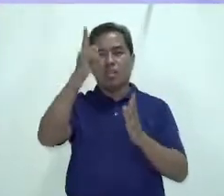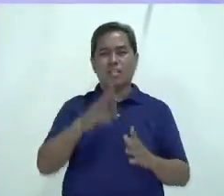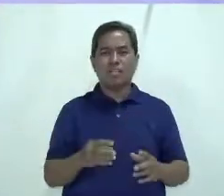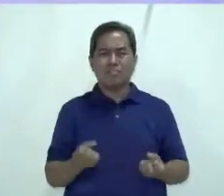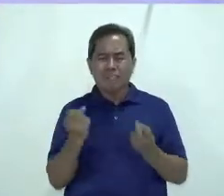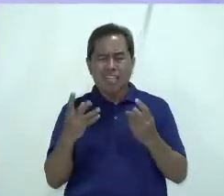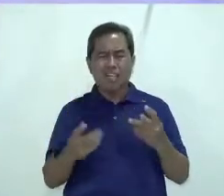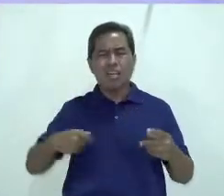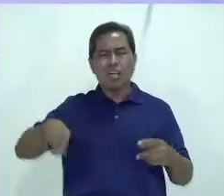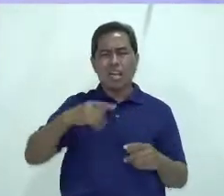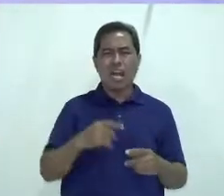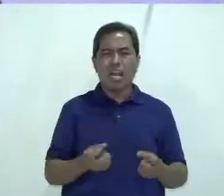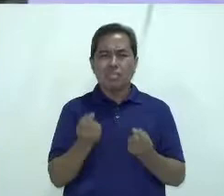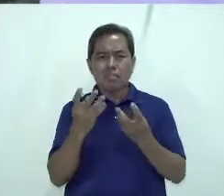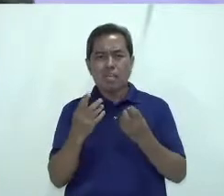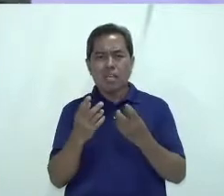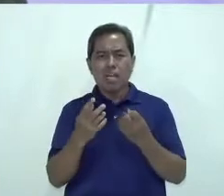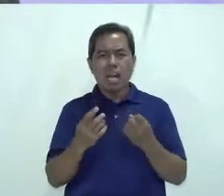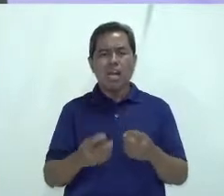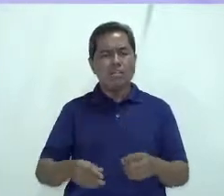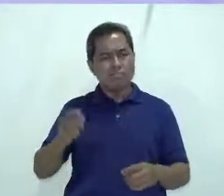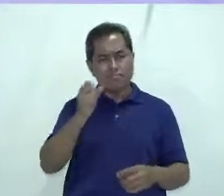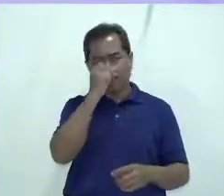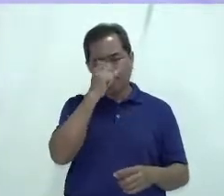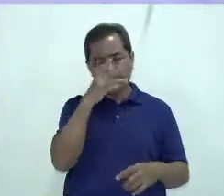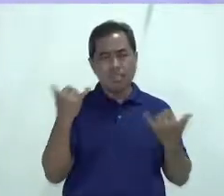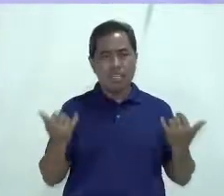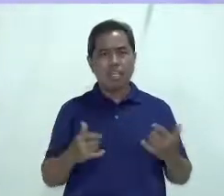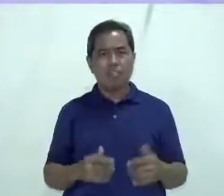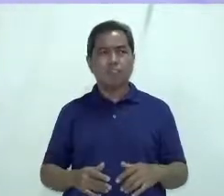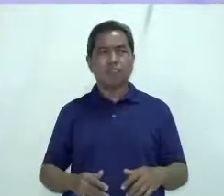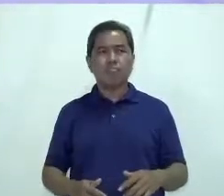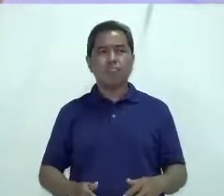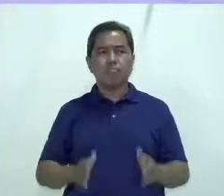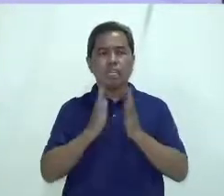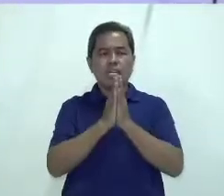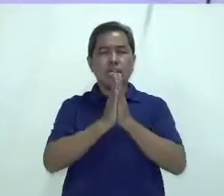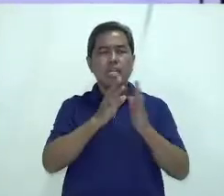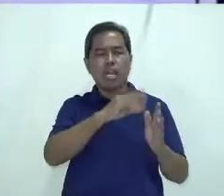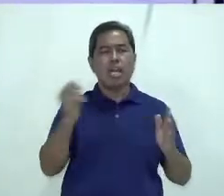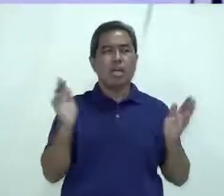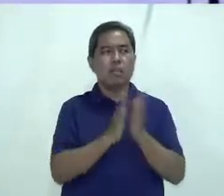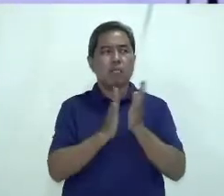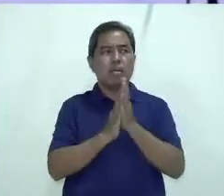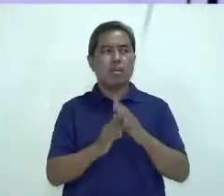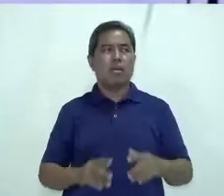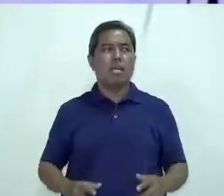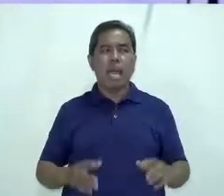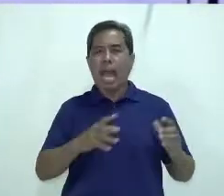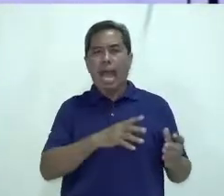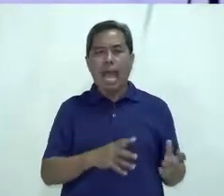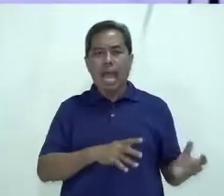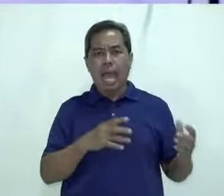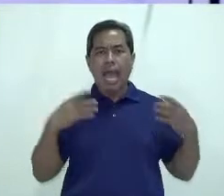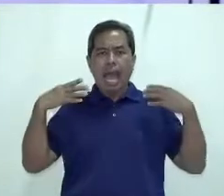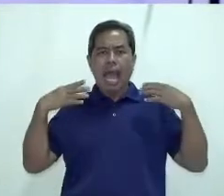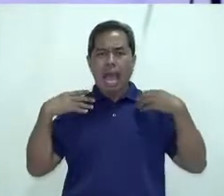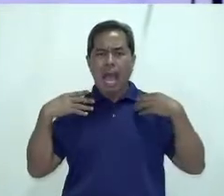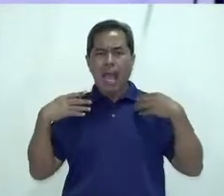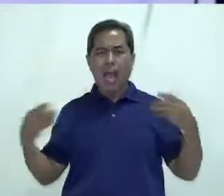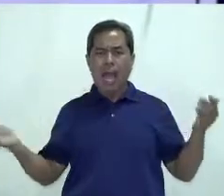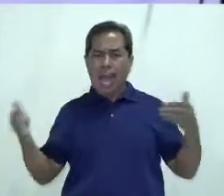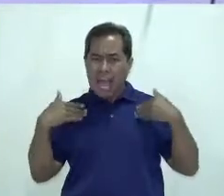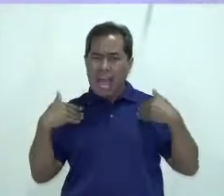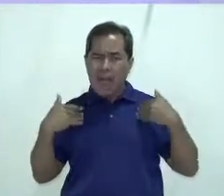us have already understood this. Prayer and praise has the power to change our circumstances for good. Did you know that? Prayer